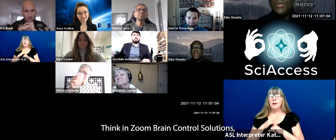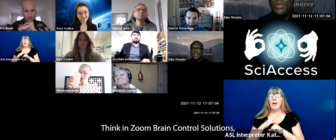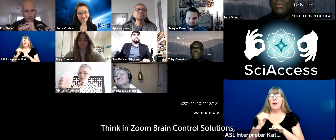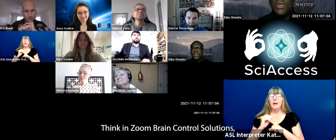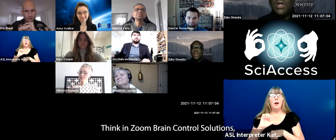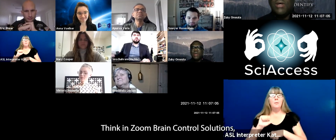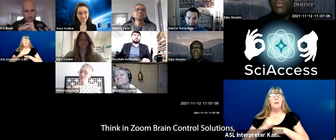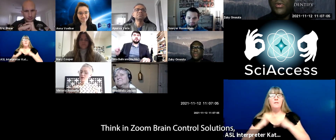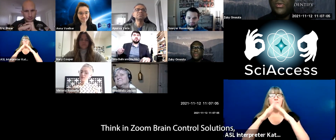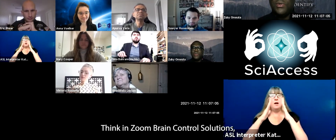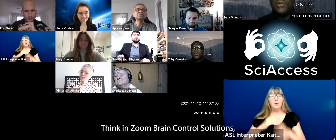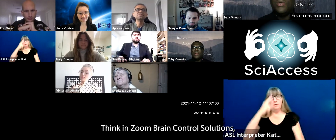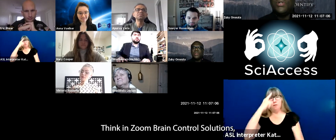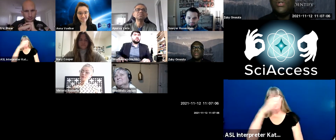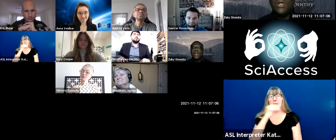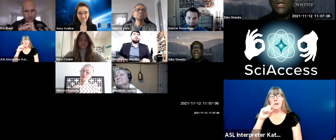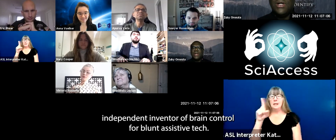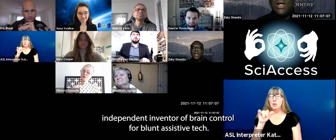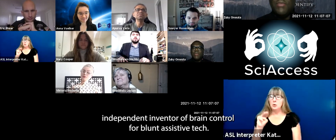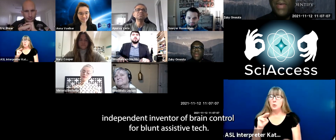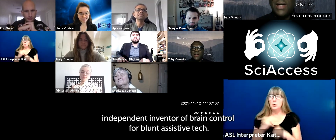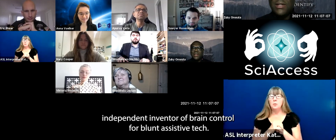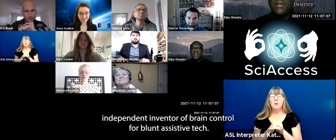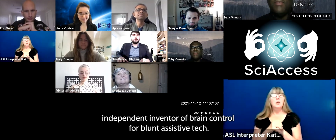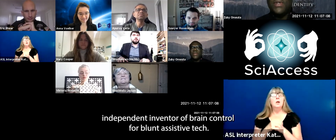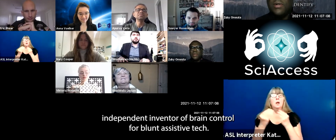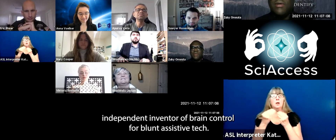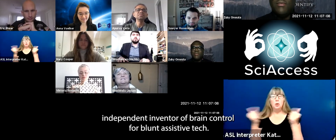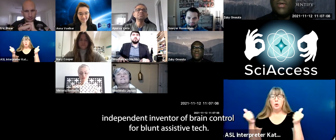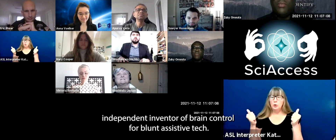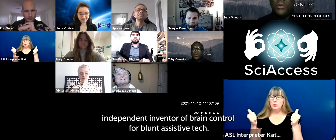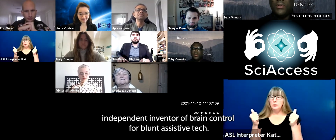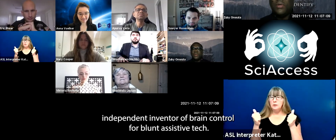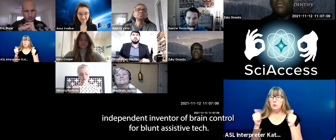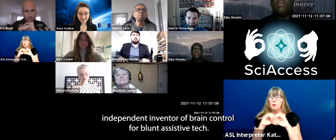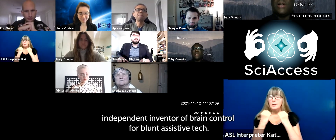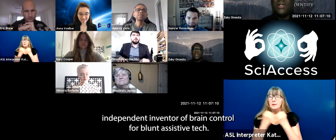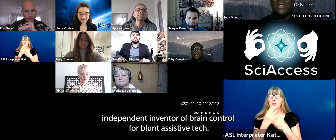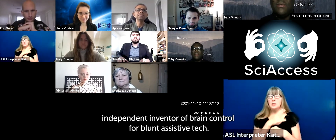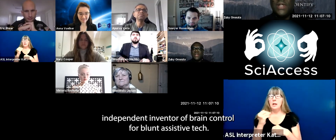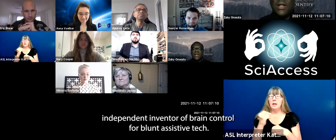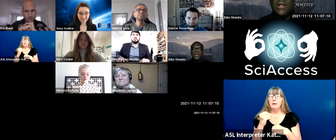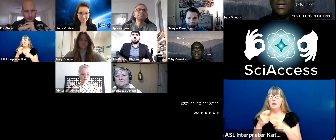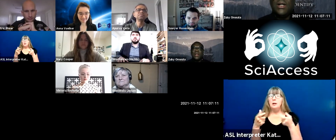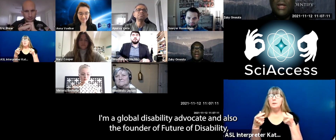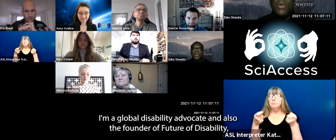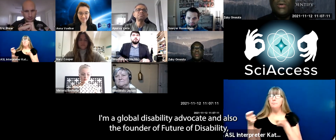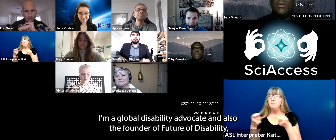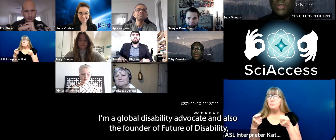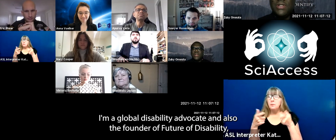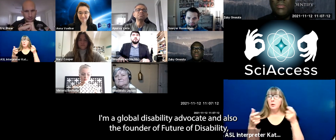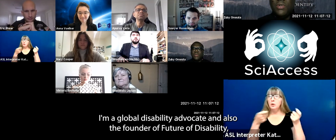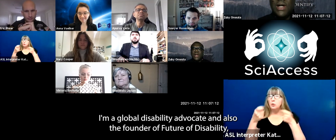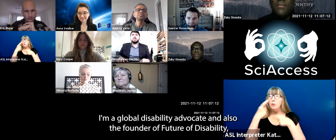Think and Zoom, Brain Control Solutions. I'm the patented inventor of brain control for blind assistive tech. I'm a